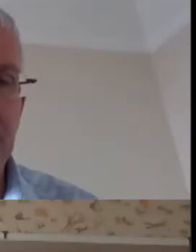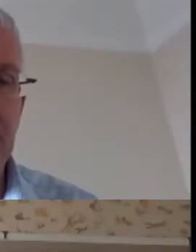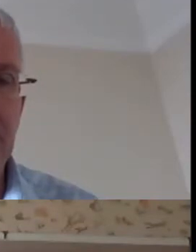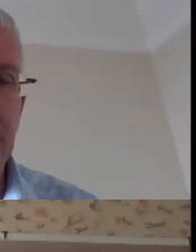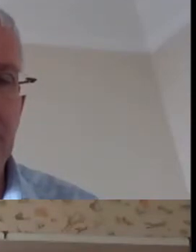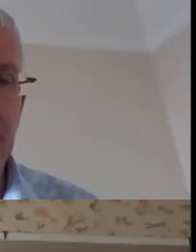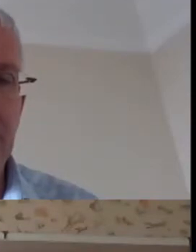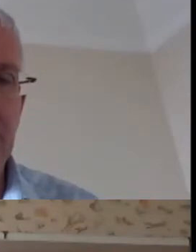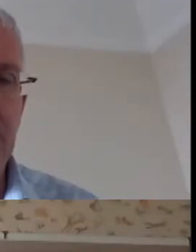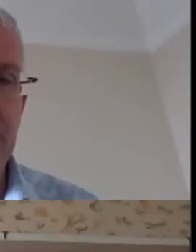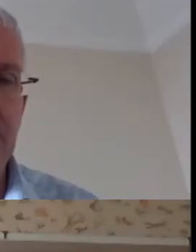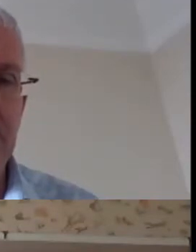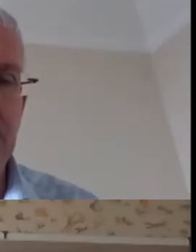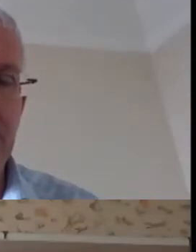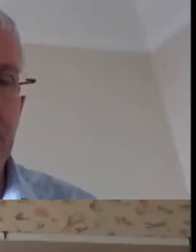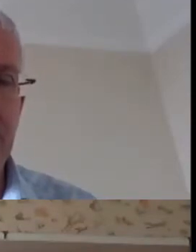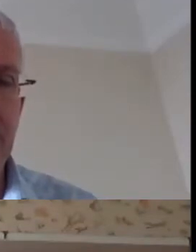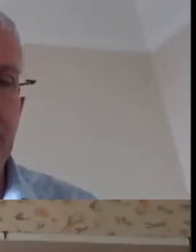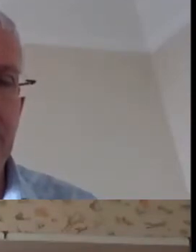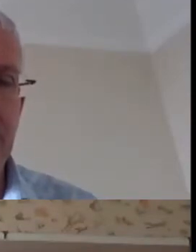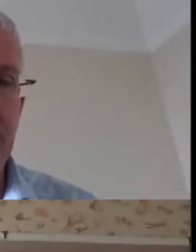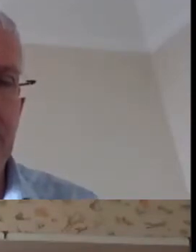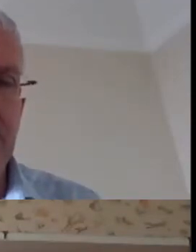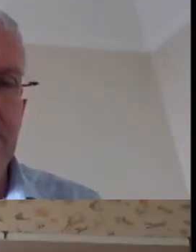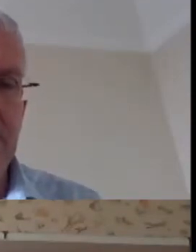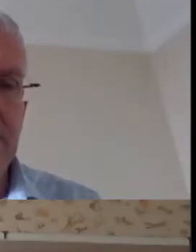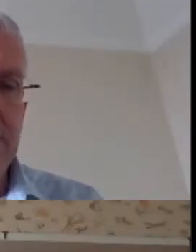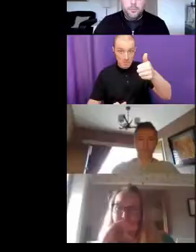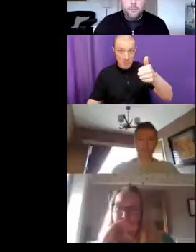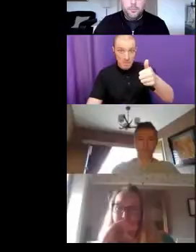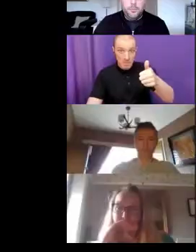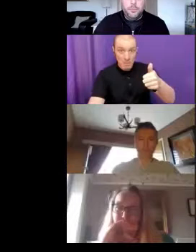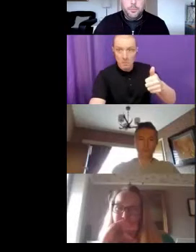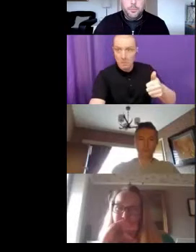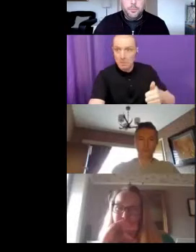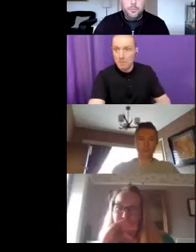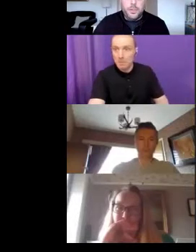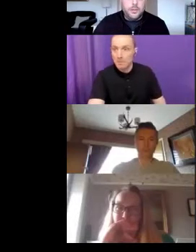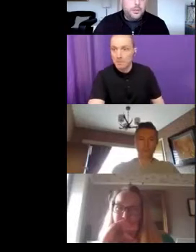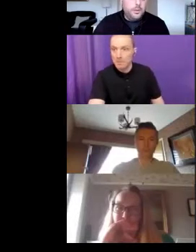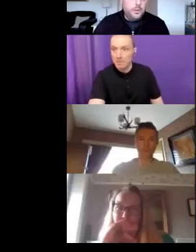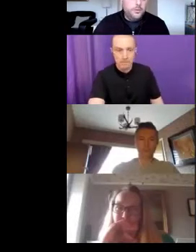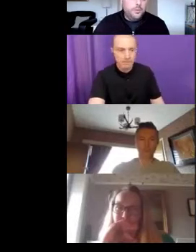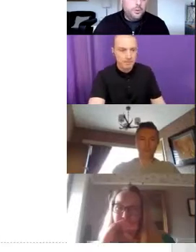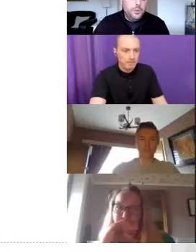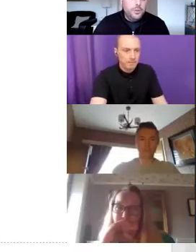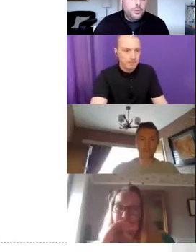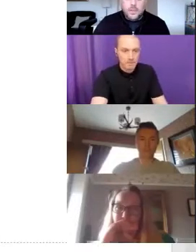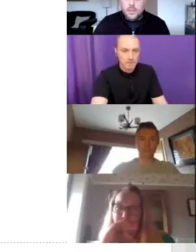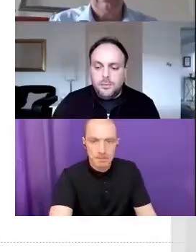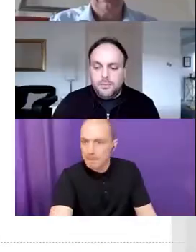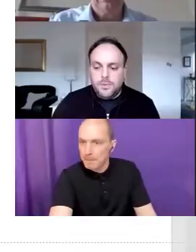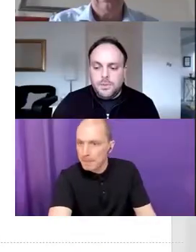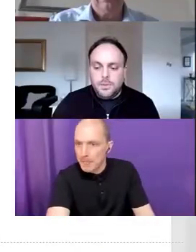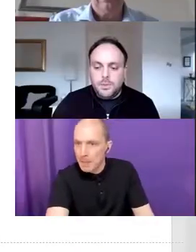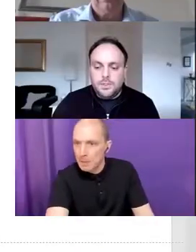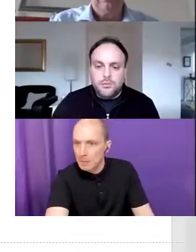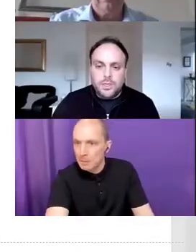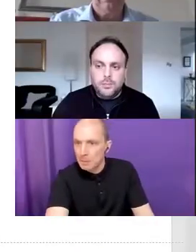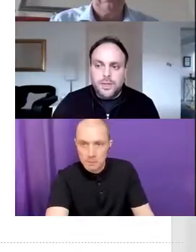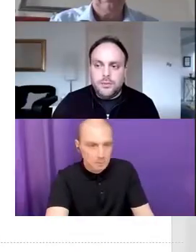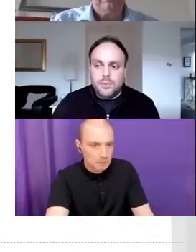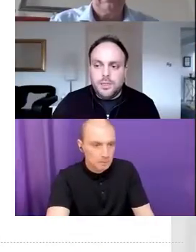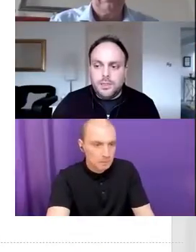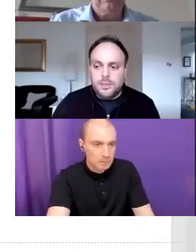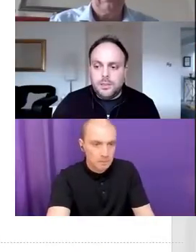Thank you. I'm going to share some links just now, but I will be talking through them in full, so it